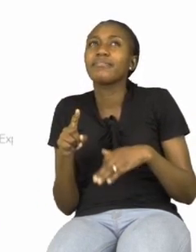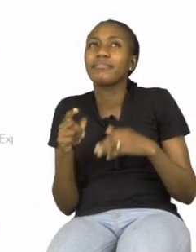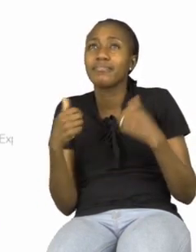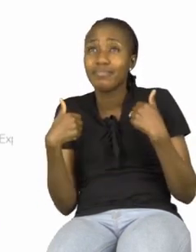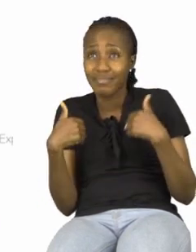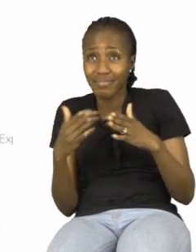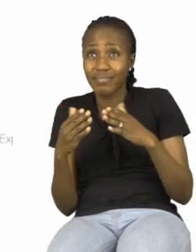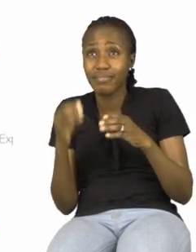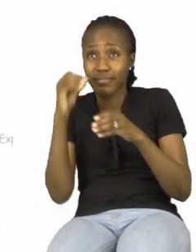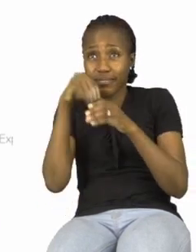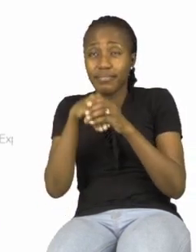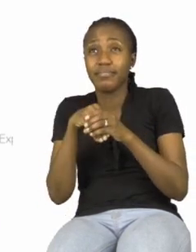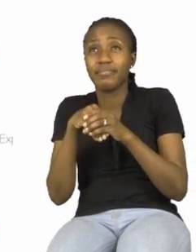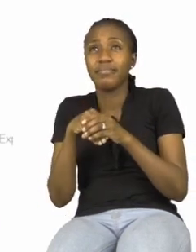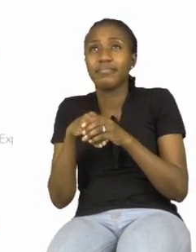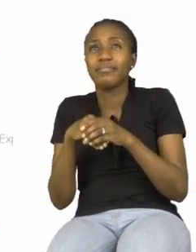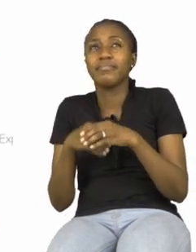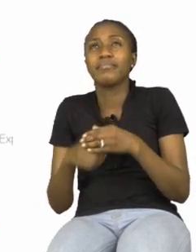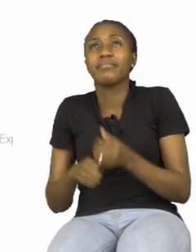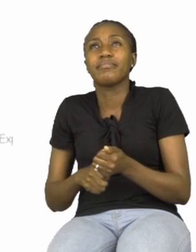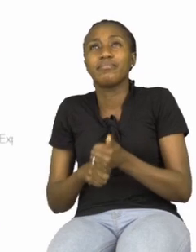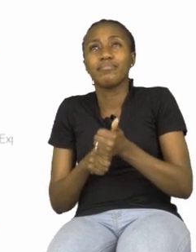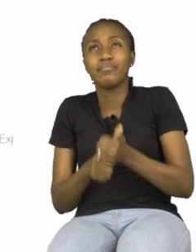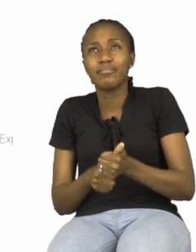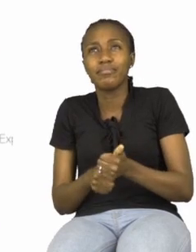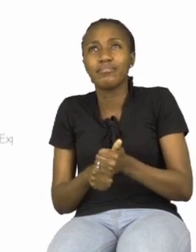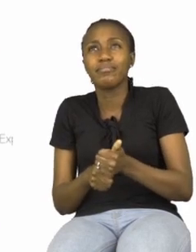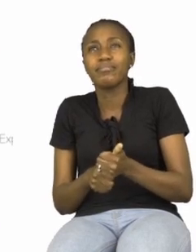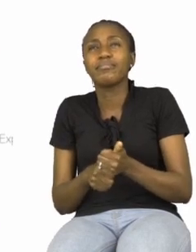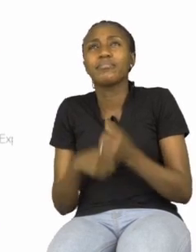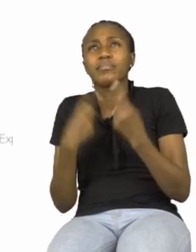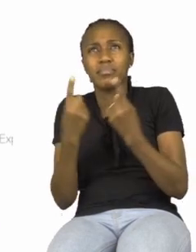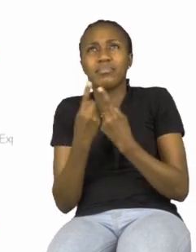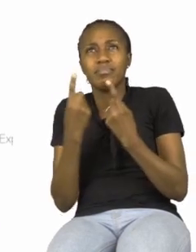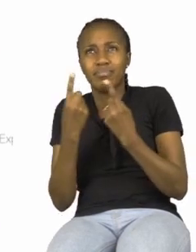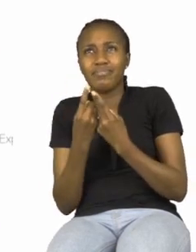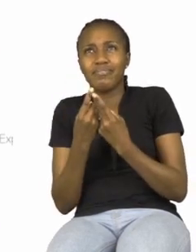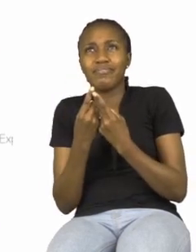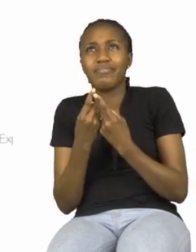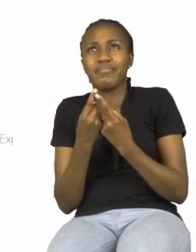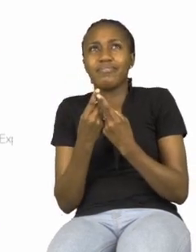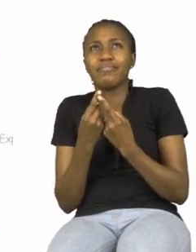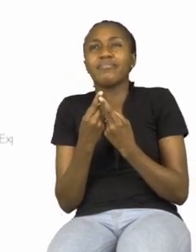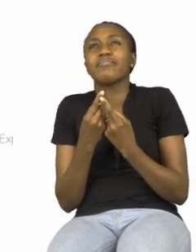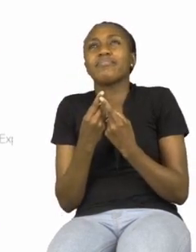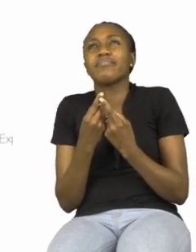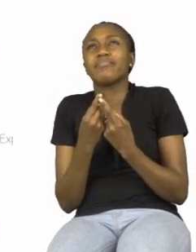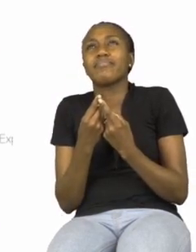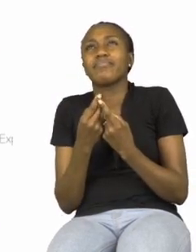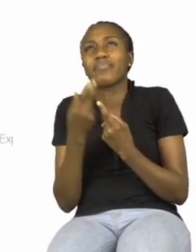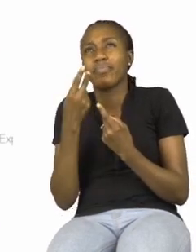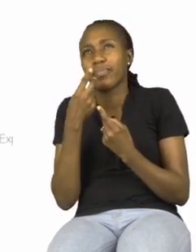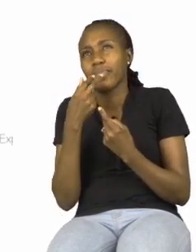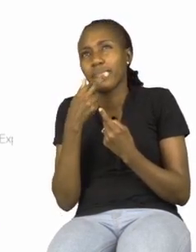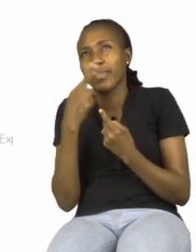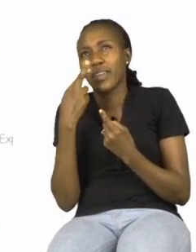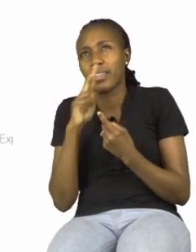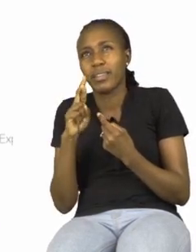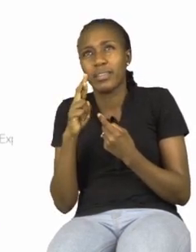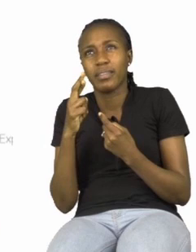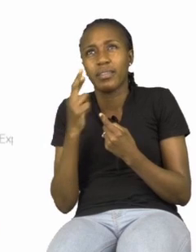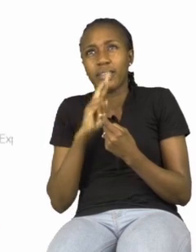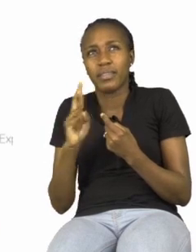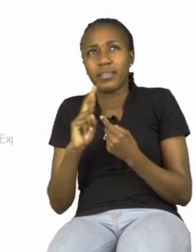hockey, we played on these gravel fields. In Reagon, there was this wonderful, flat, hard